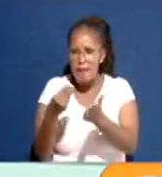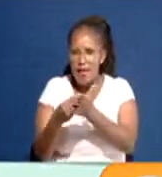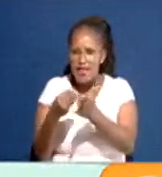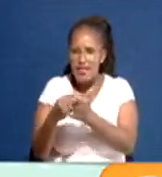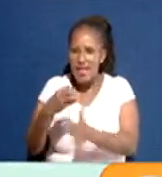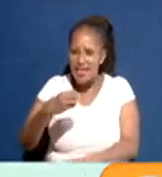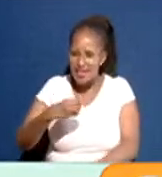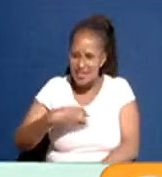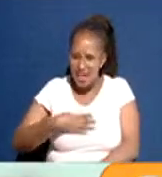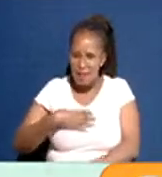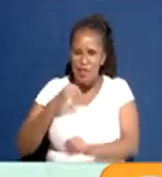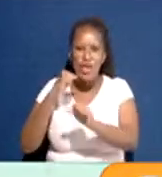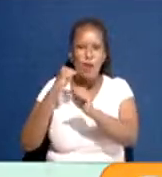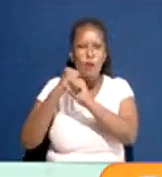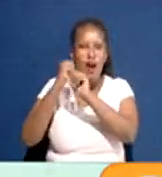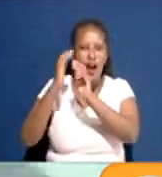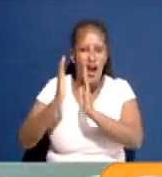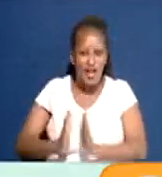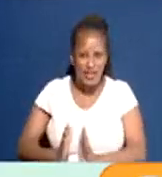ya wafanyikazi